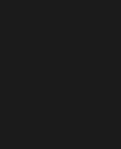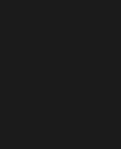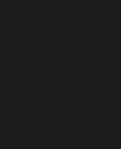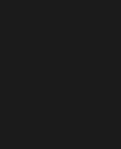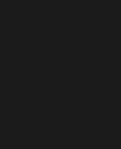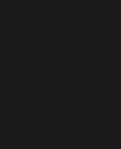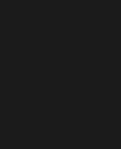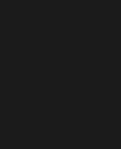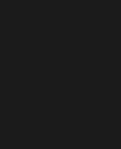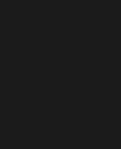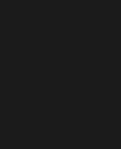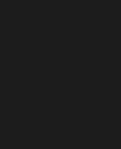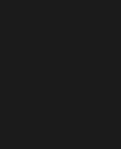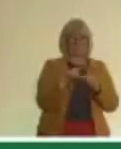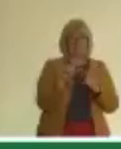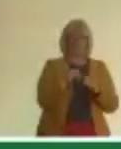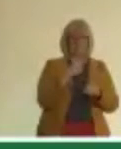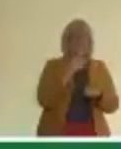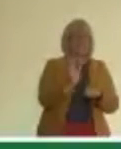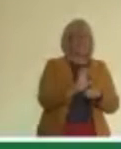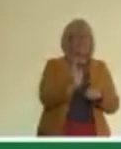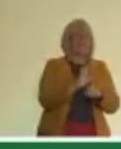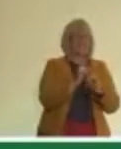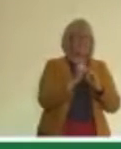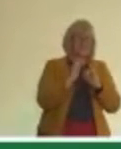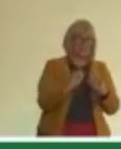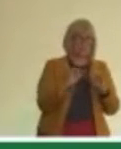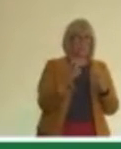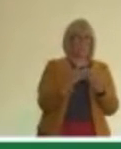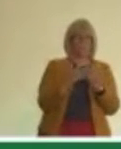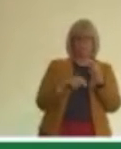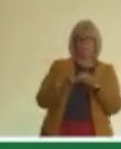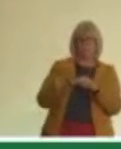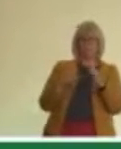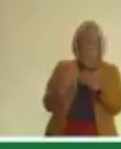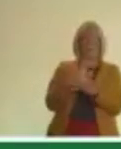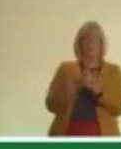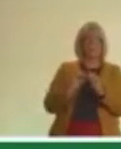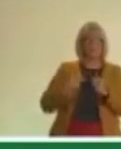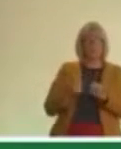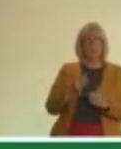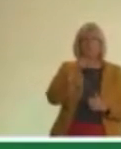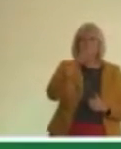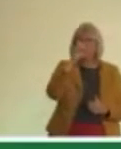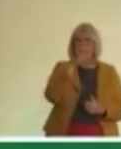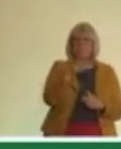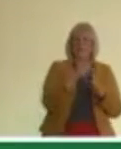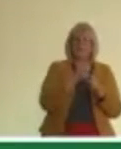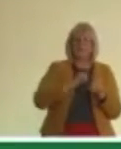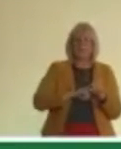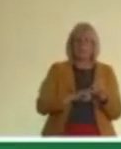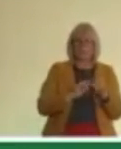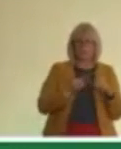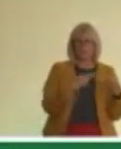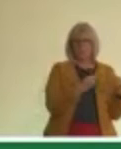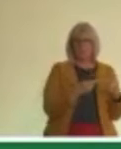a terrible way to measure happiness and well-being. You'll all remember the moment, right, where Keir Starmer, he was challenged by young